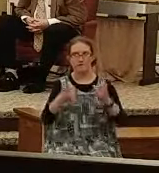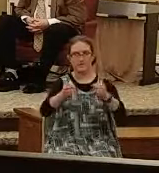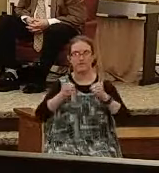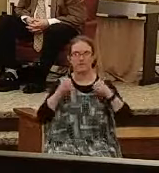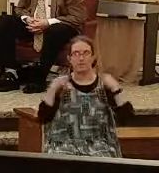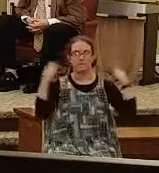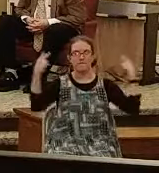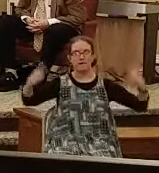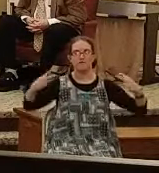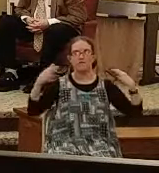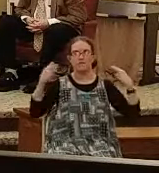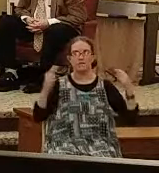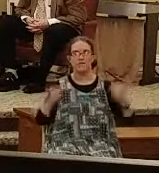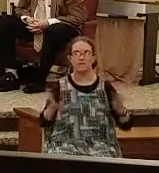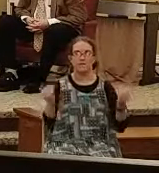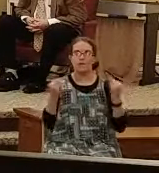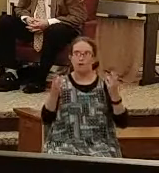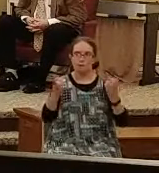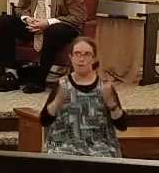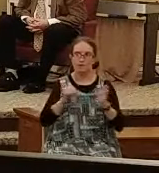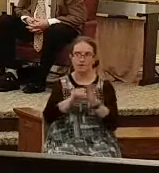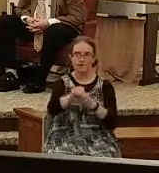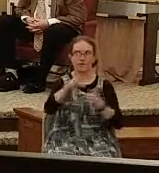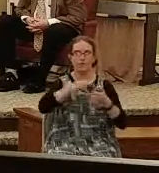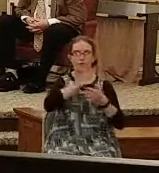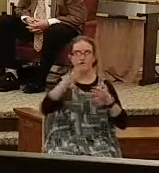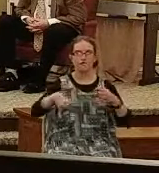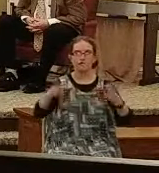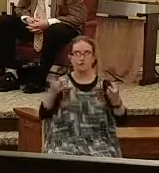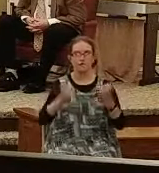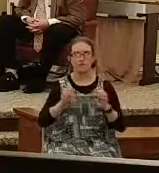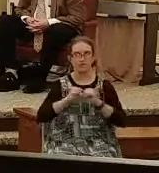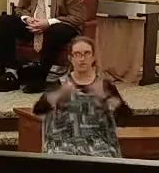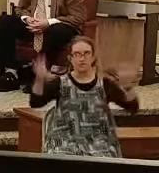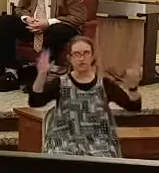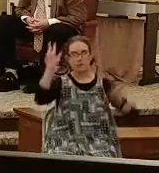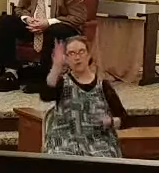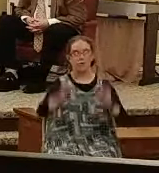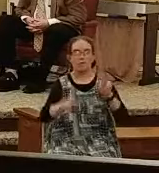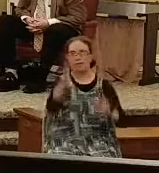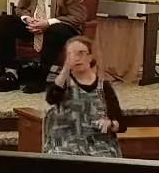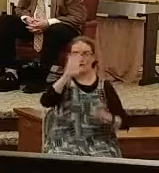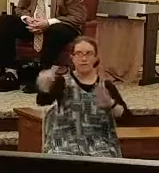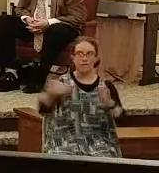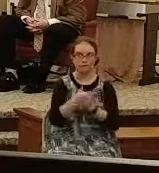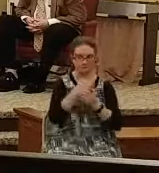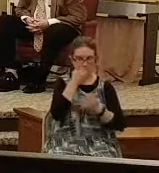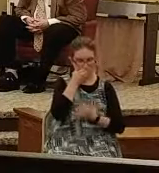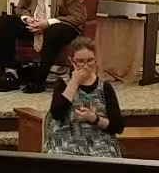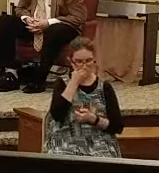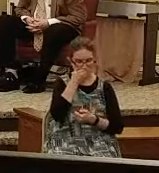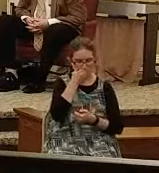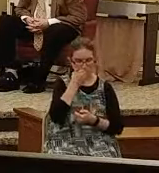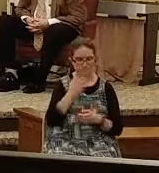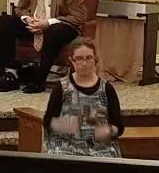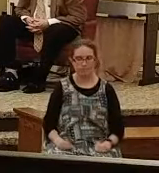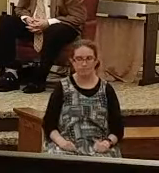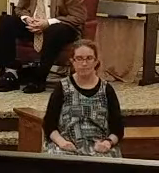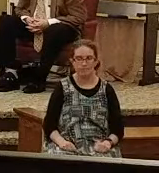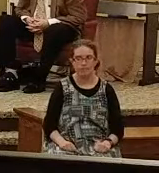victory. Come on, he wants to kill your soul. He wants to destroy your walk with God completely. Yes,